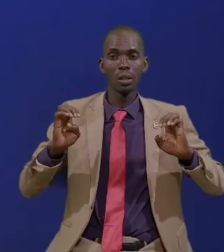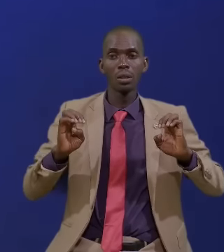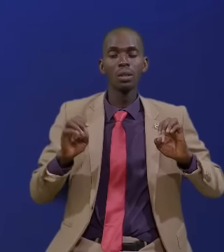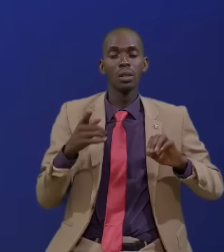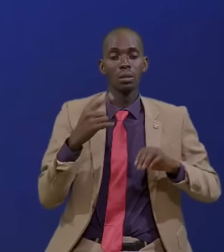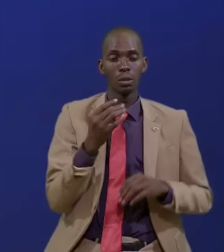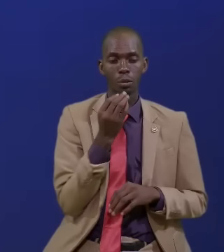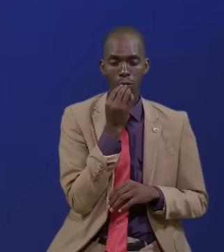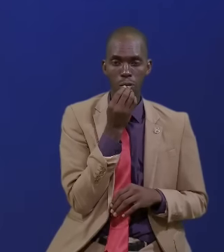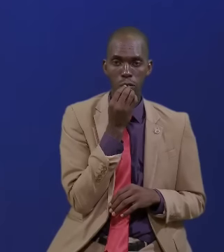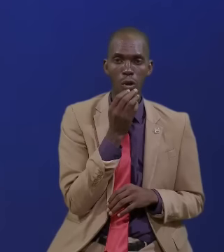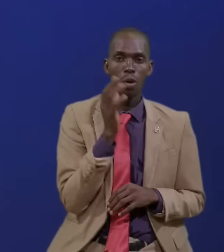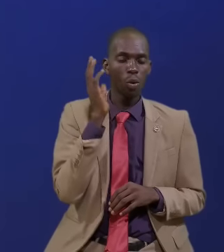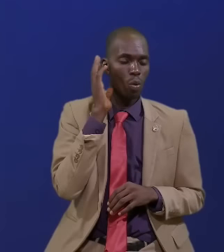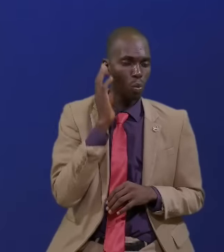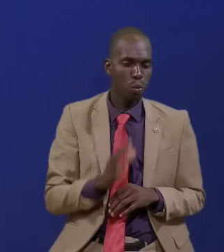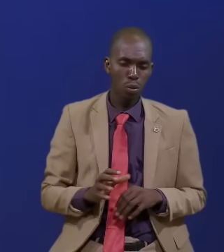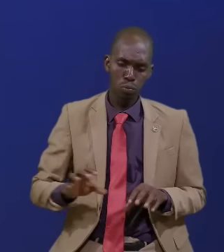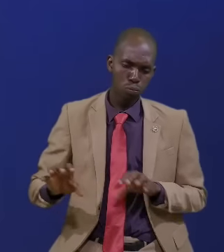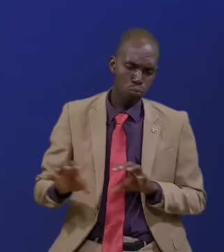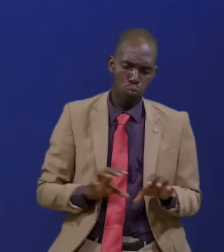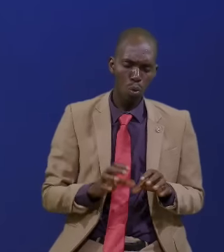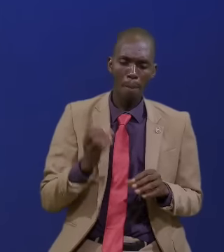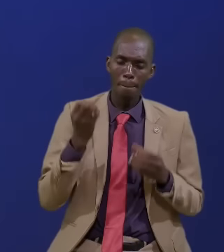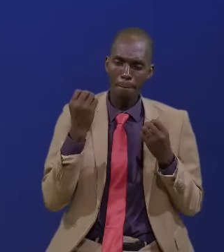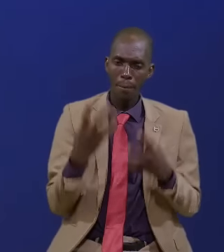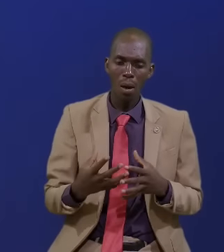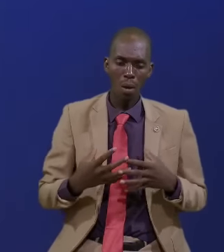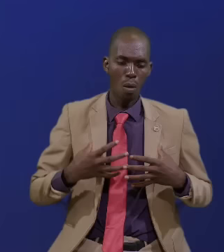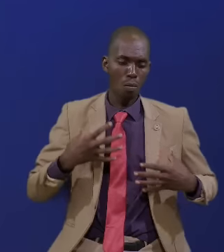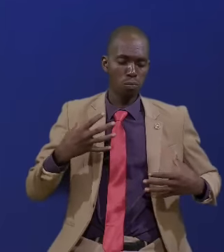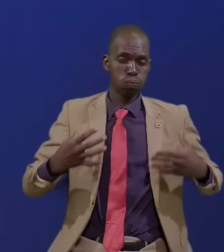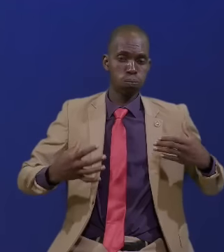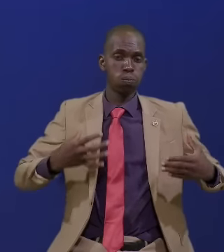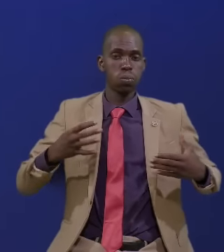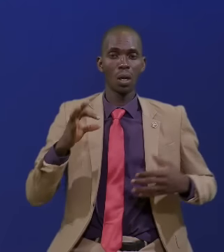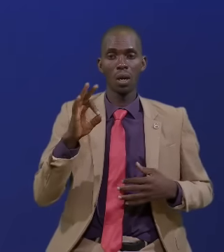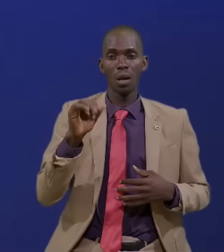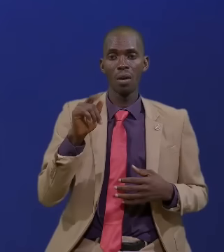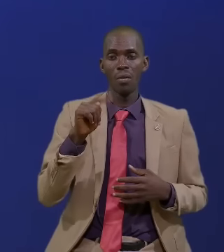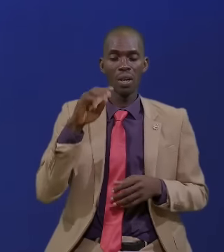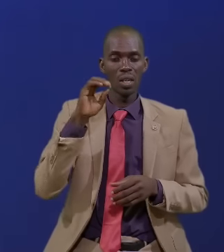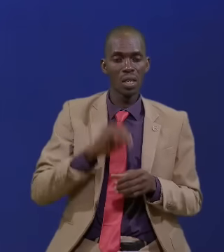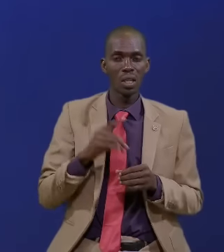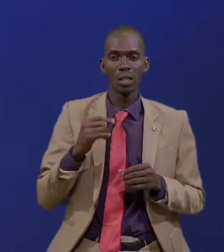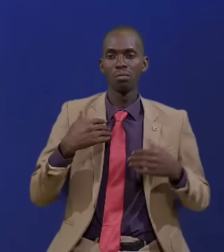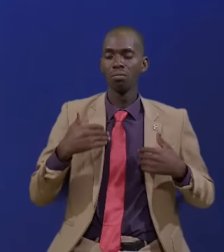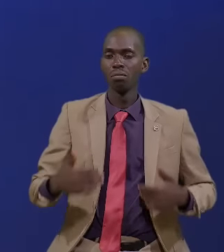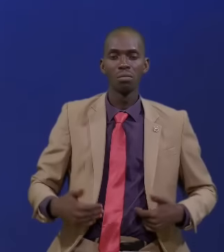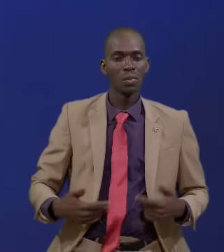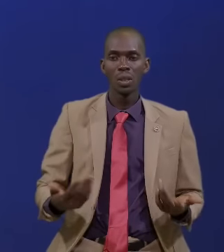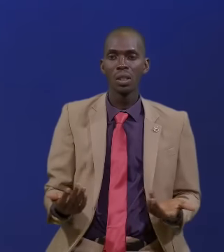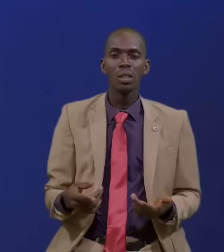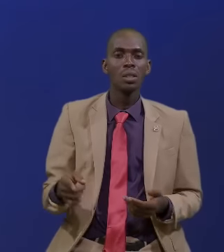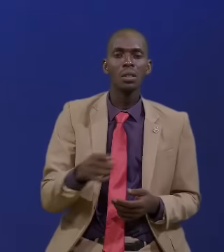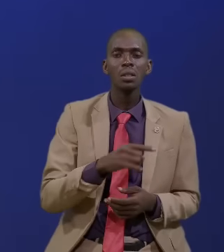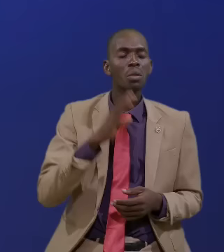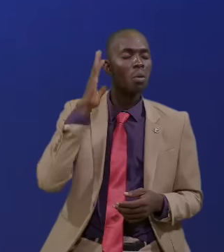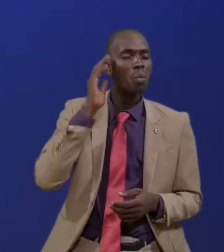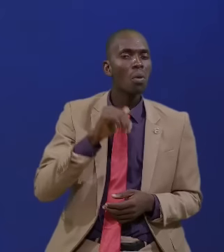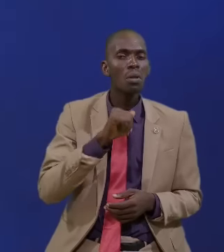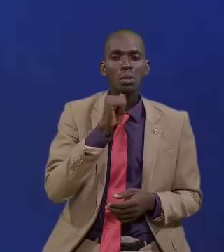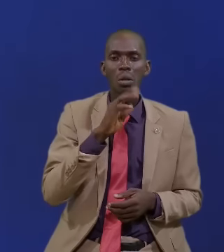will deposit a lot of fat in their body. They will not be fit for the